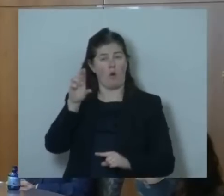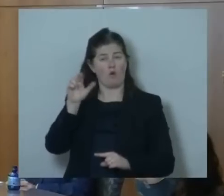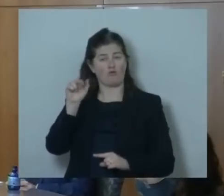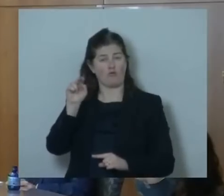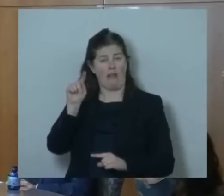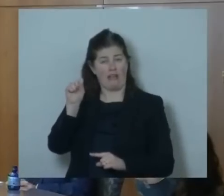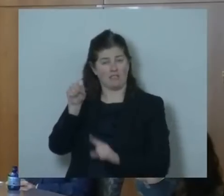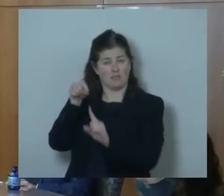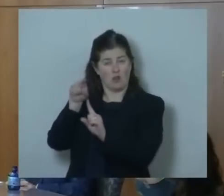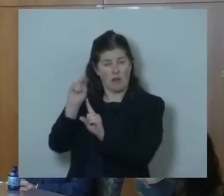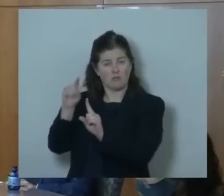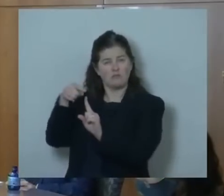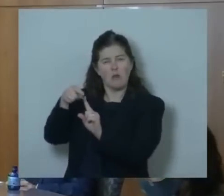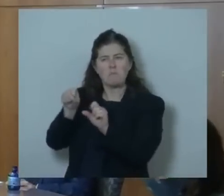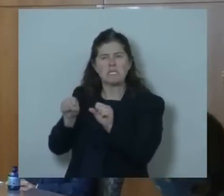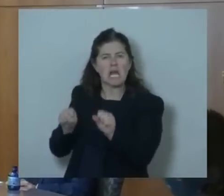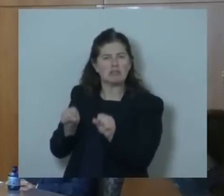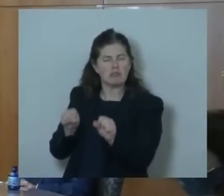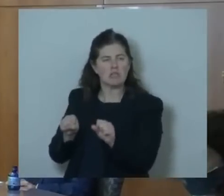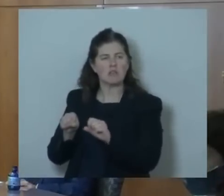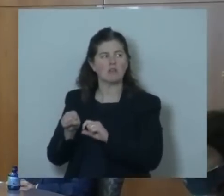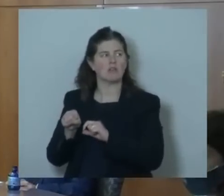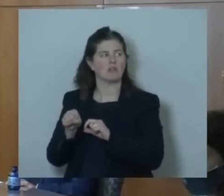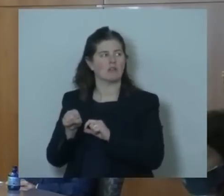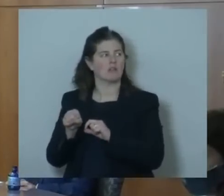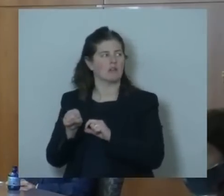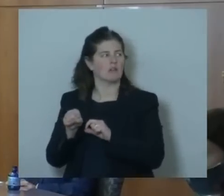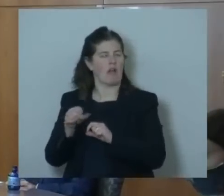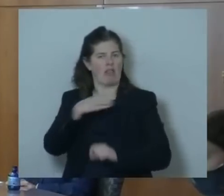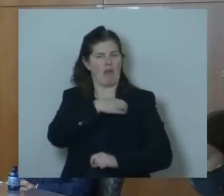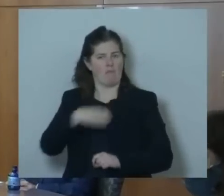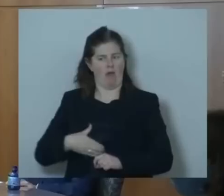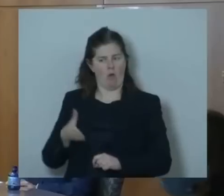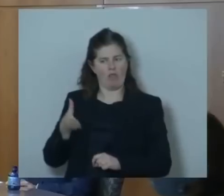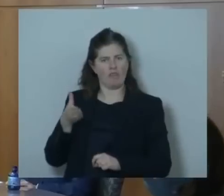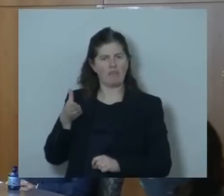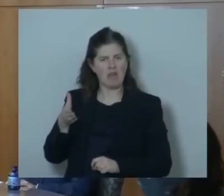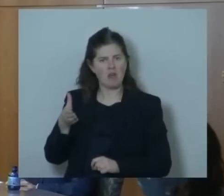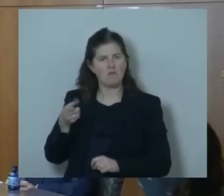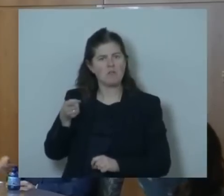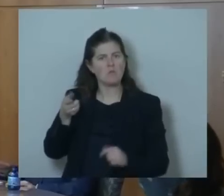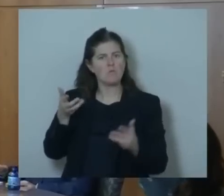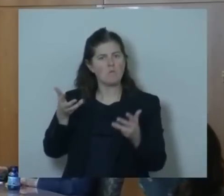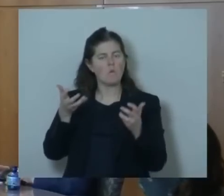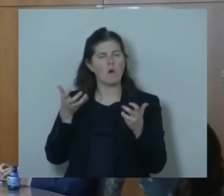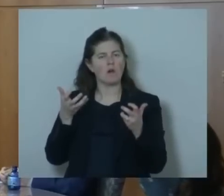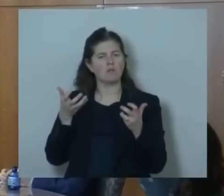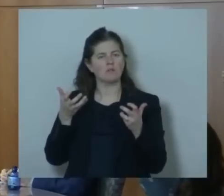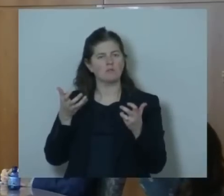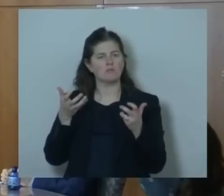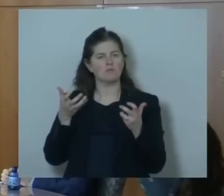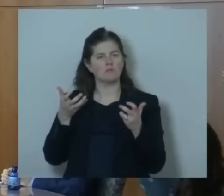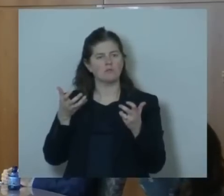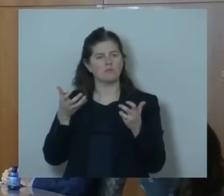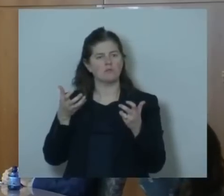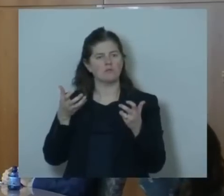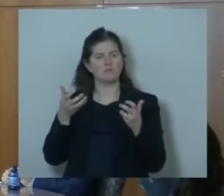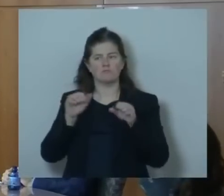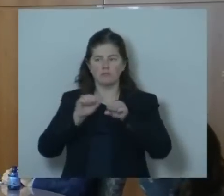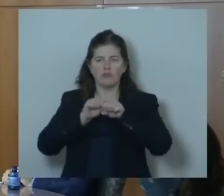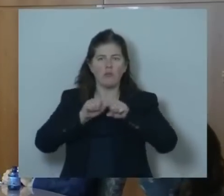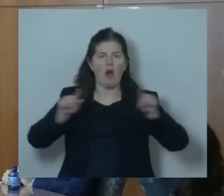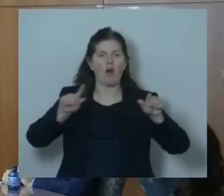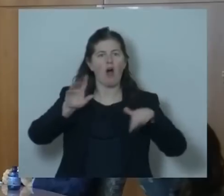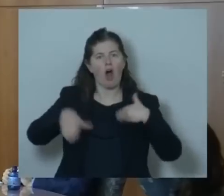that potentially the mayor there was wanting to calling all city employees back to work, encouraging